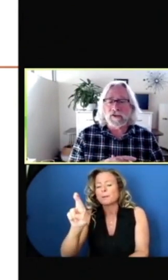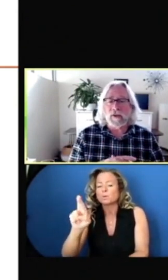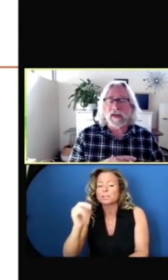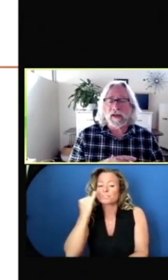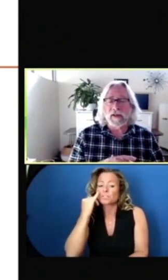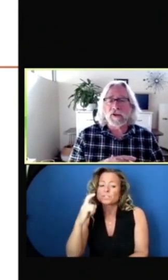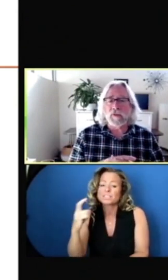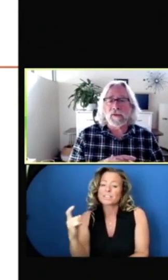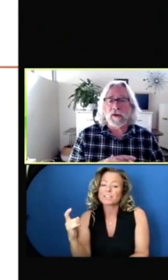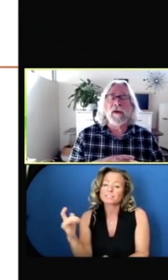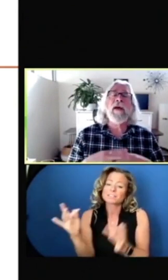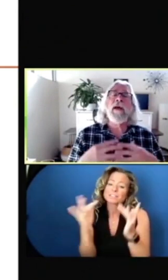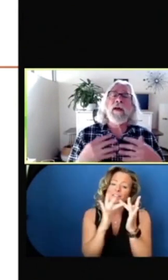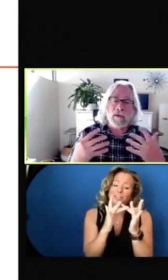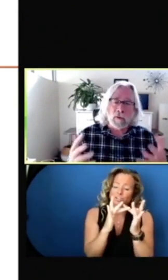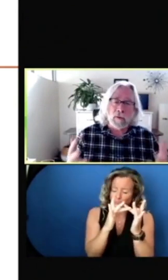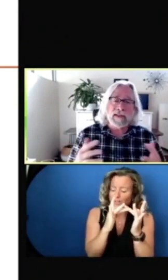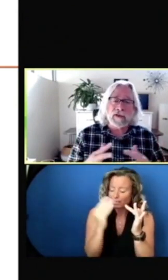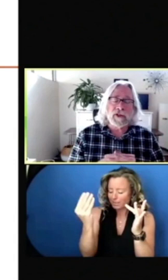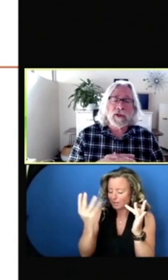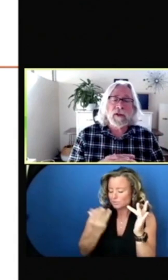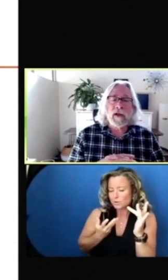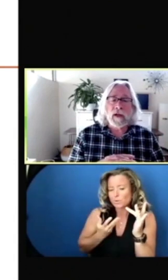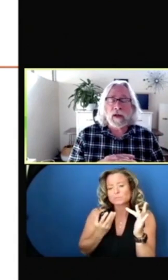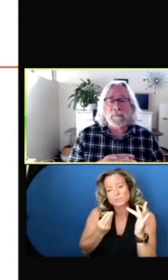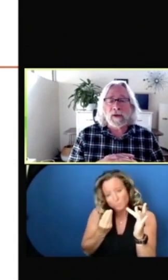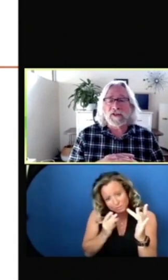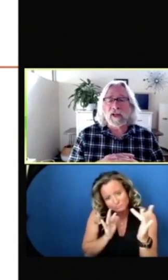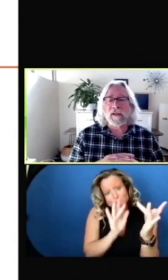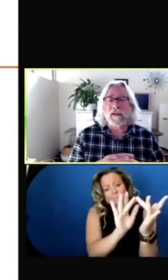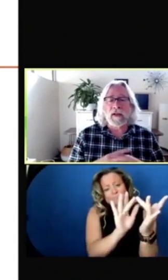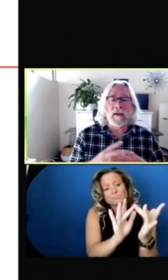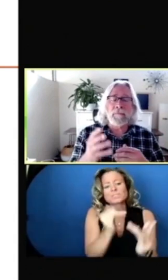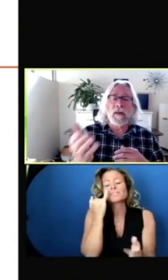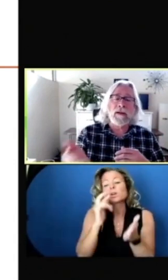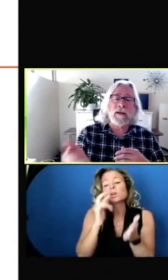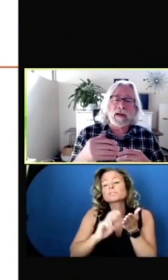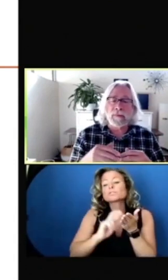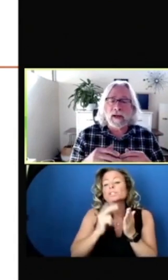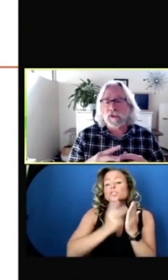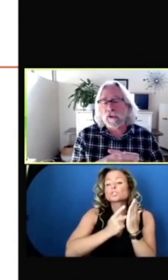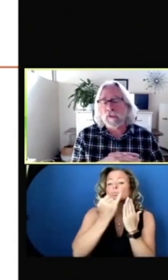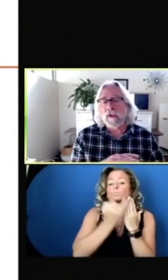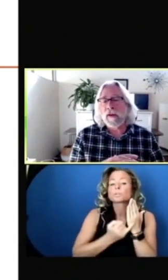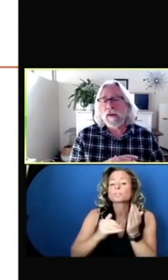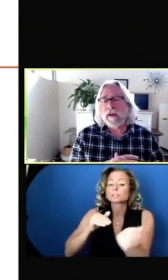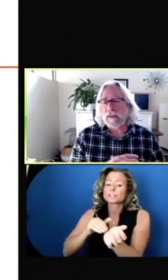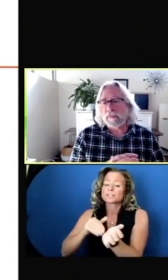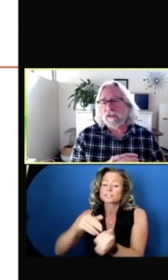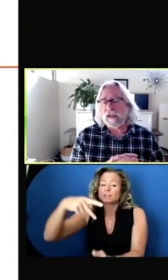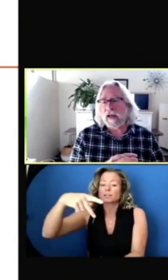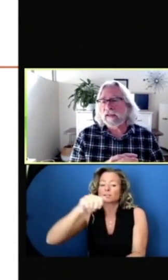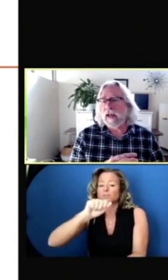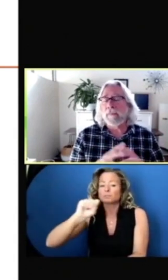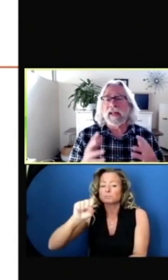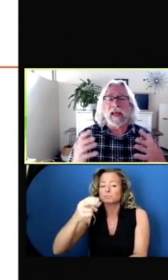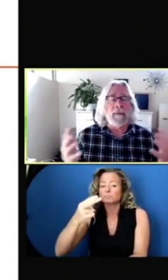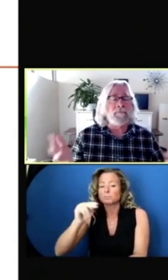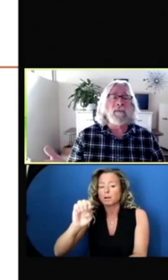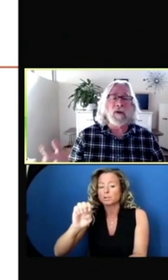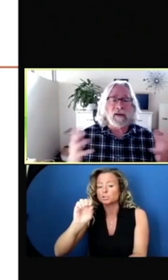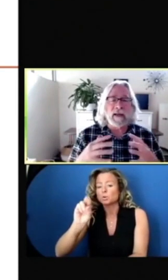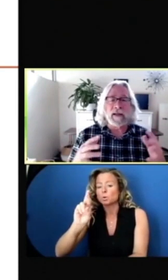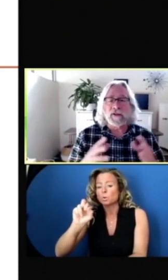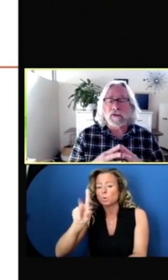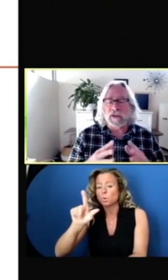and we can make sure we connect you with her. If you have a research project, Dr. Pashorlo is the person to contact. But